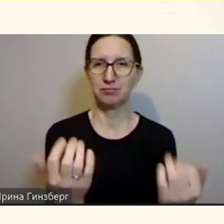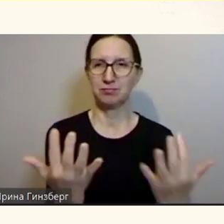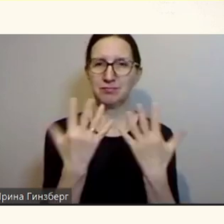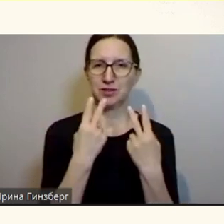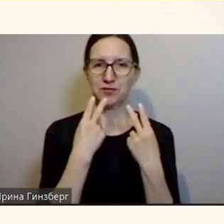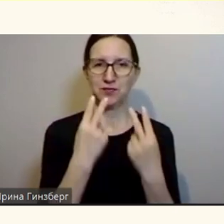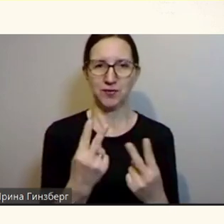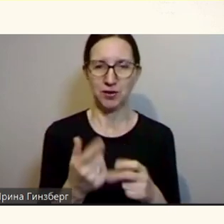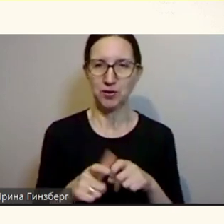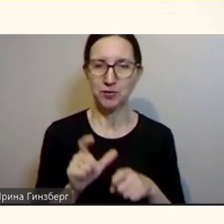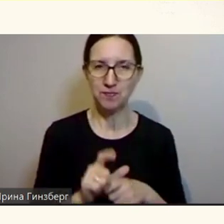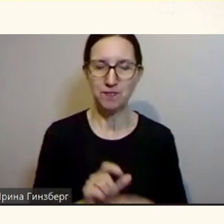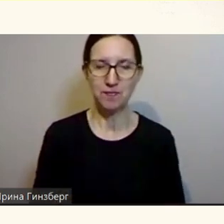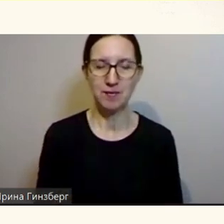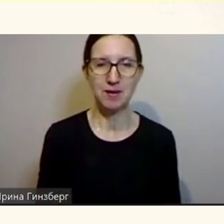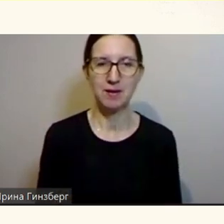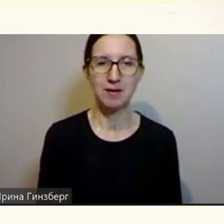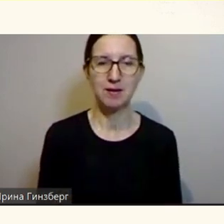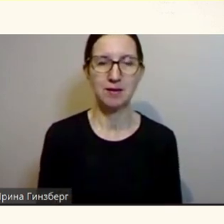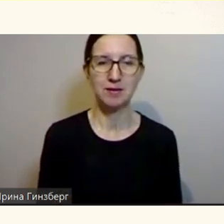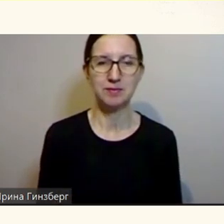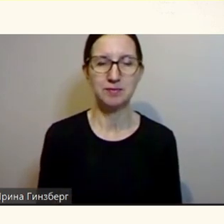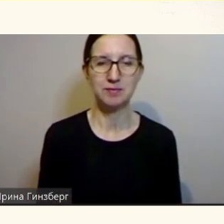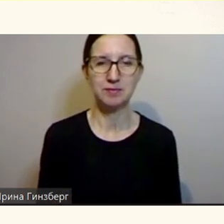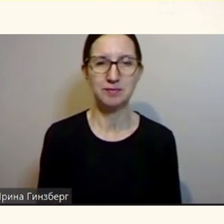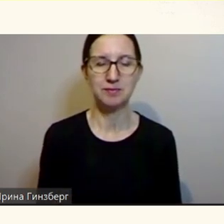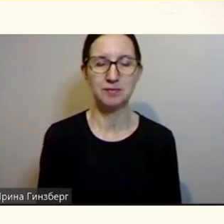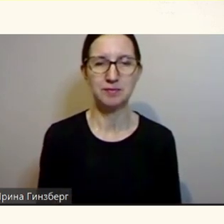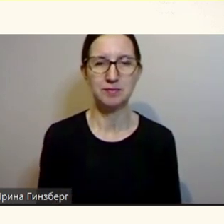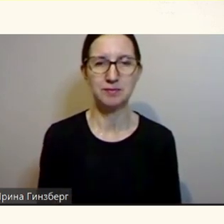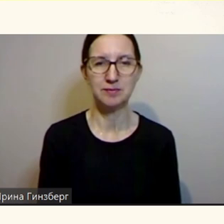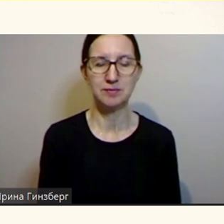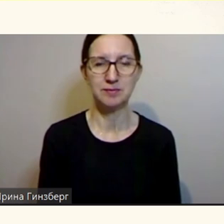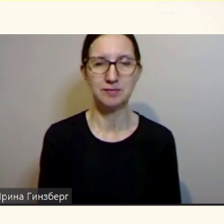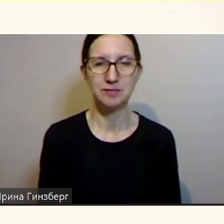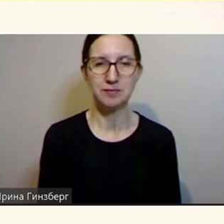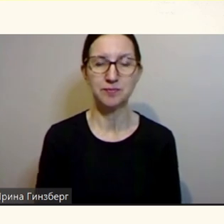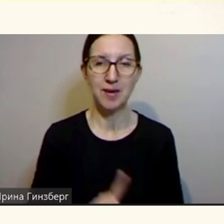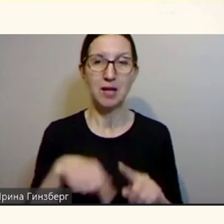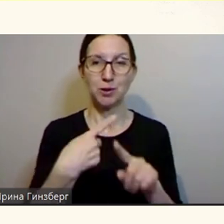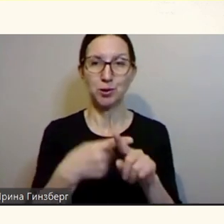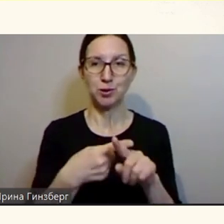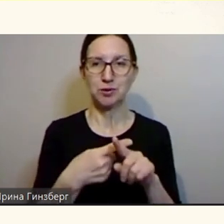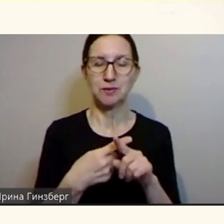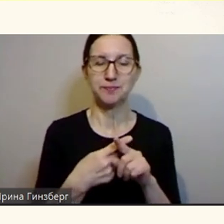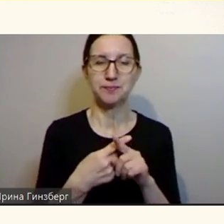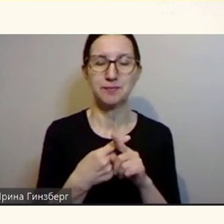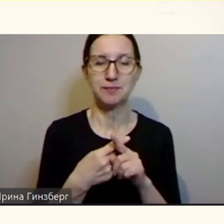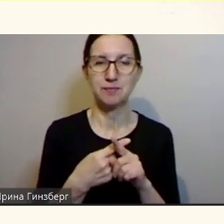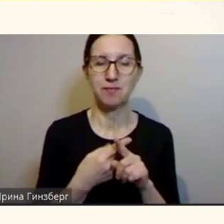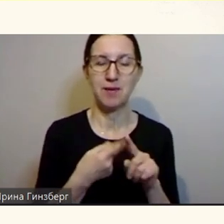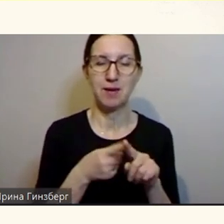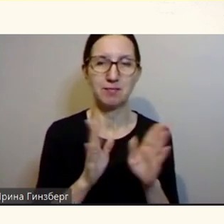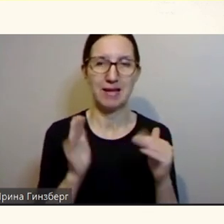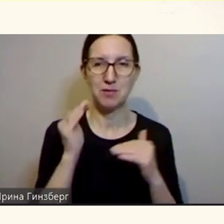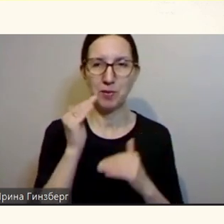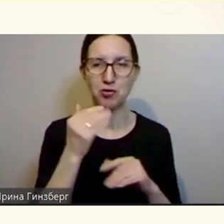side of these are choir aisles. On the other side of the aisle, we have a piece called Mary